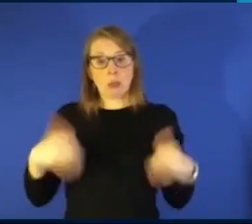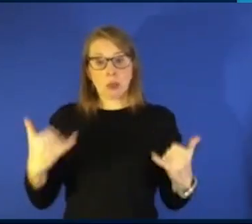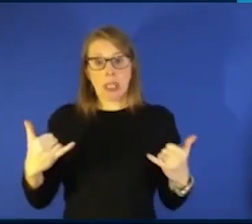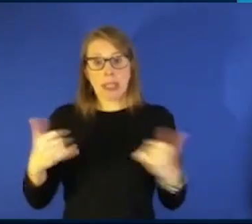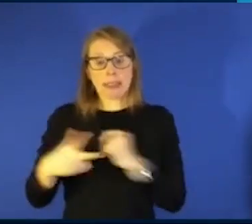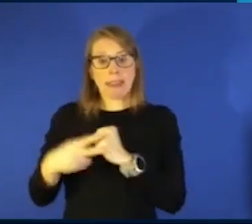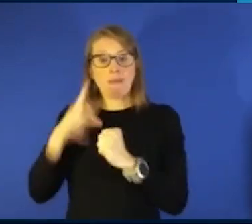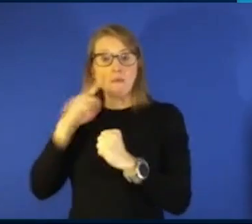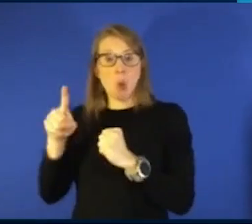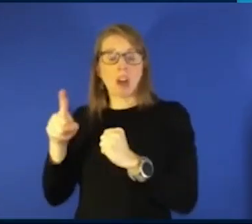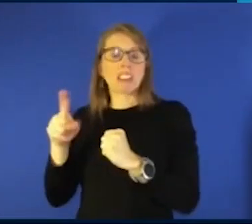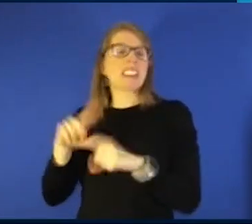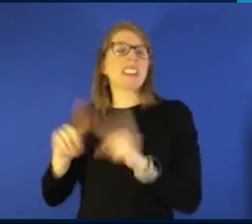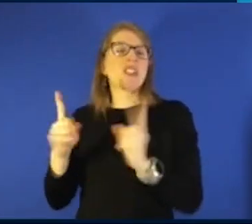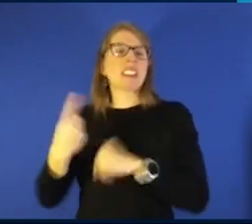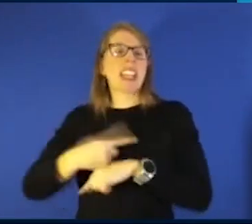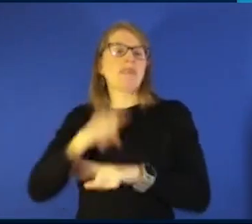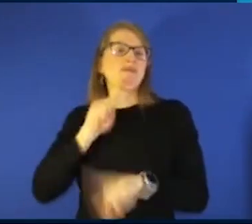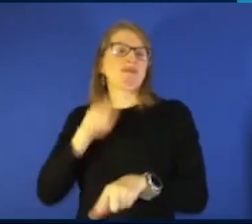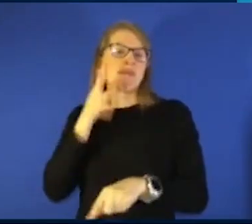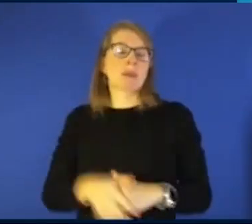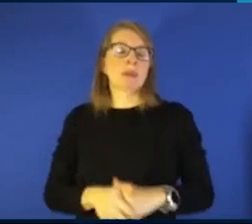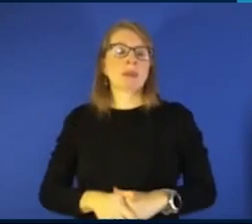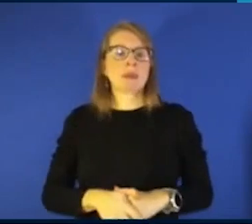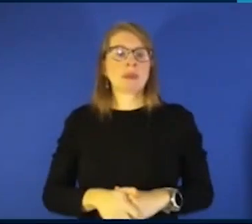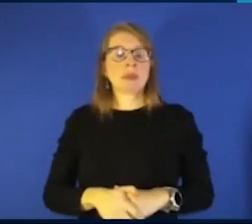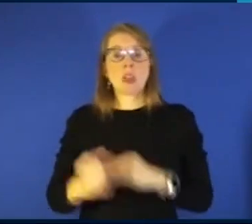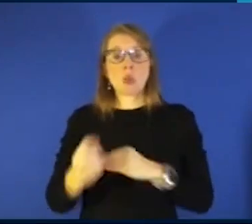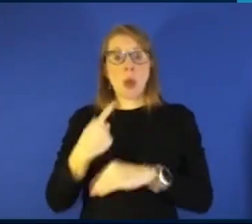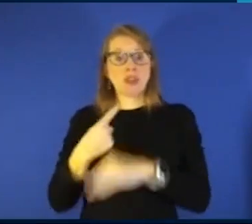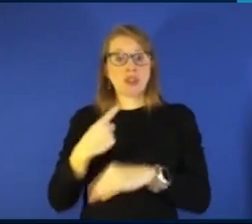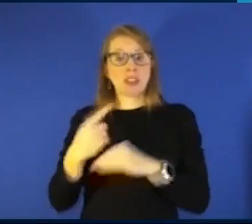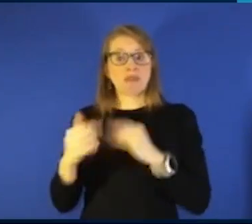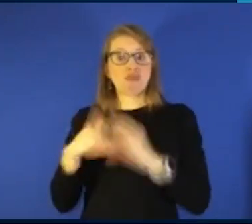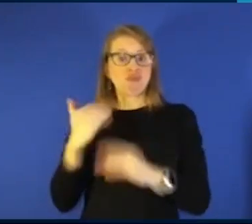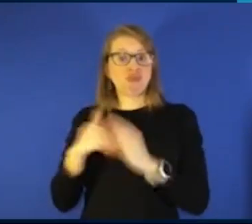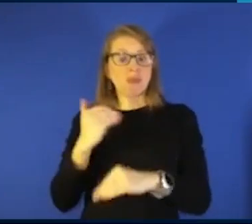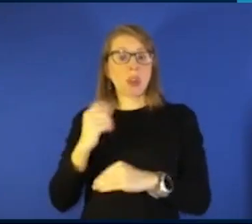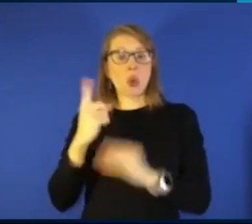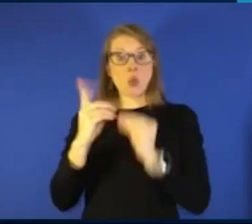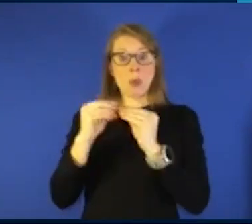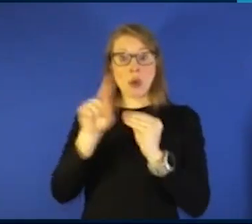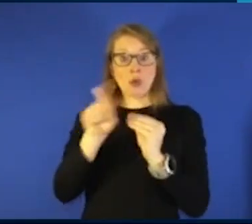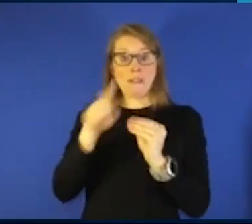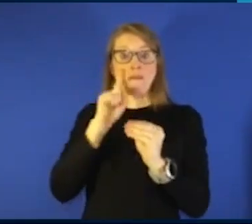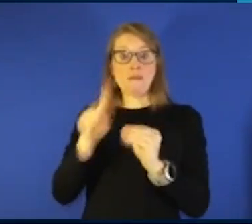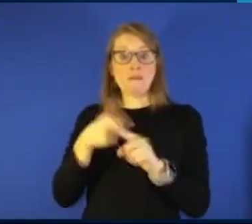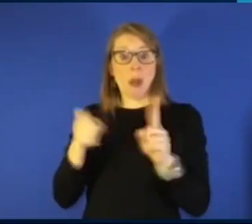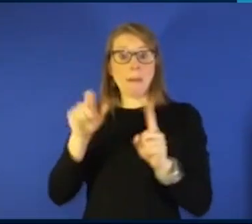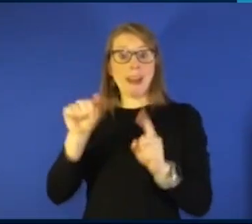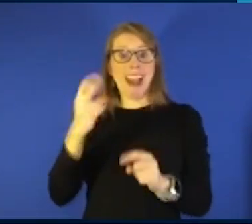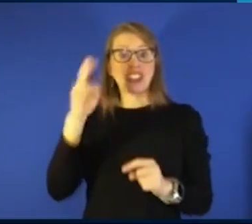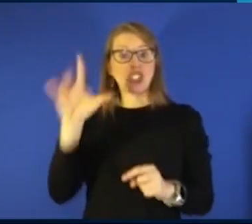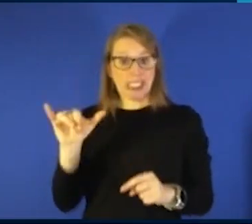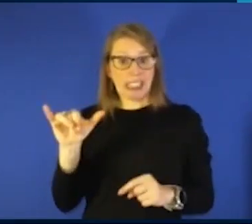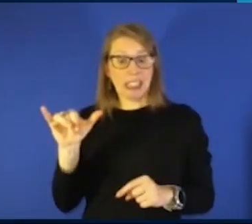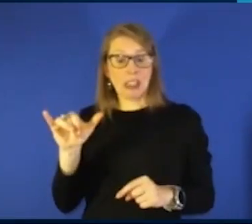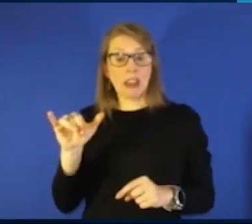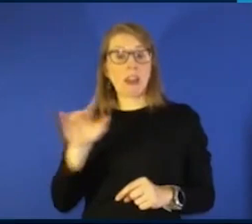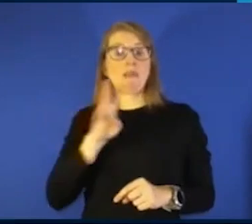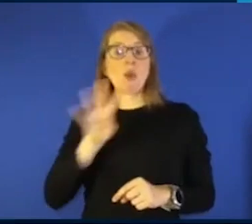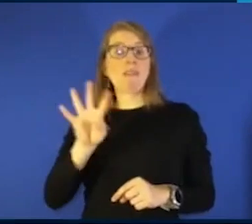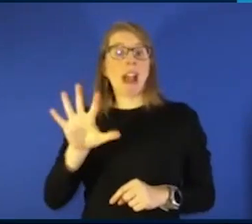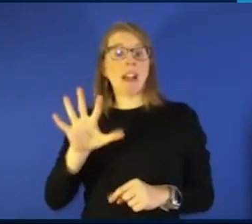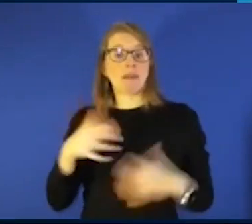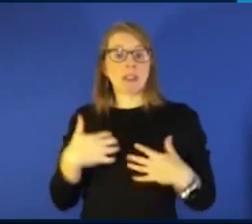another day. So keep watching and keep sending your questions in. I've got one more from Ashley Hand. I'm 45, healthy,